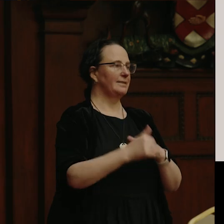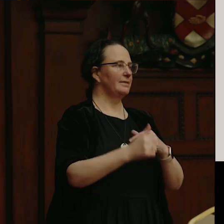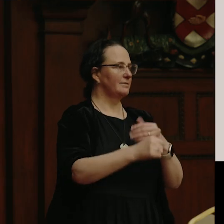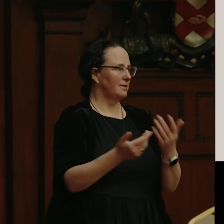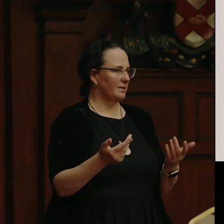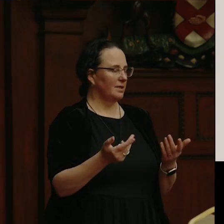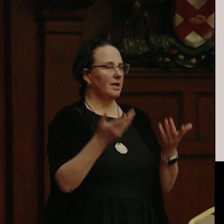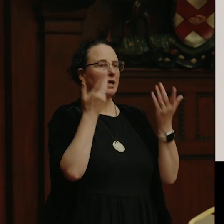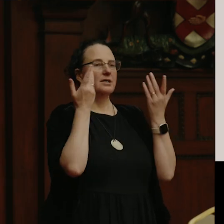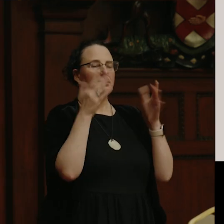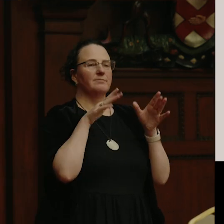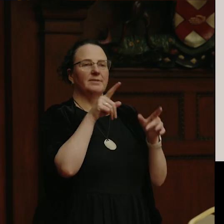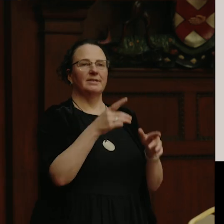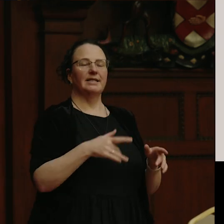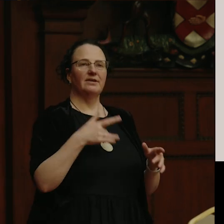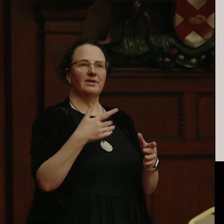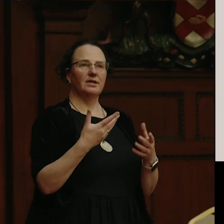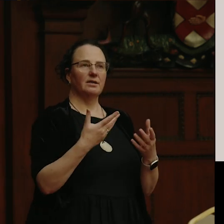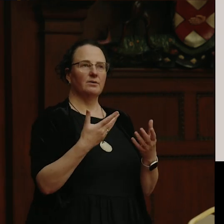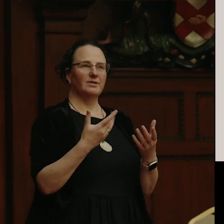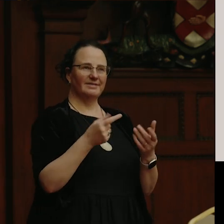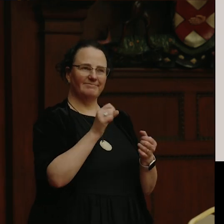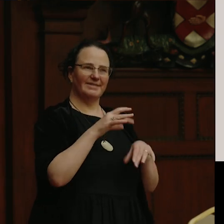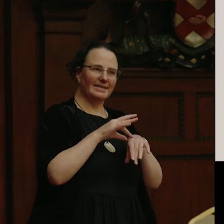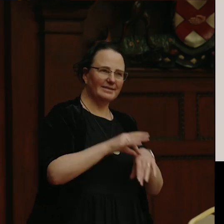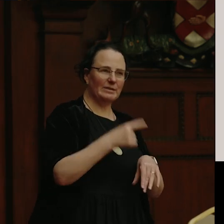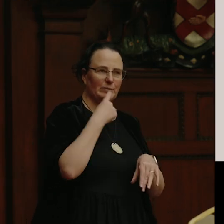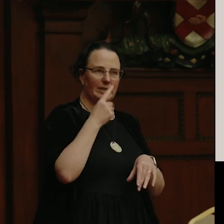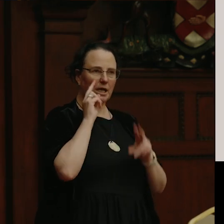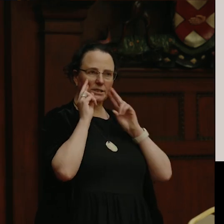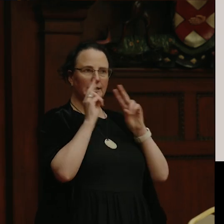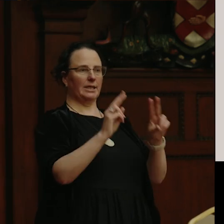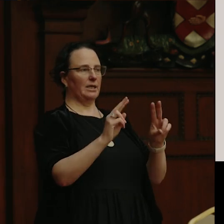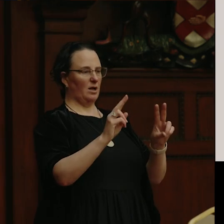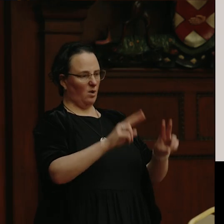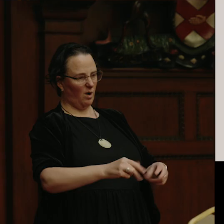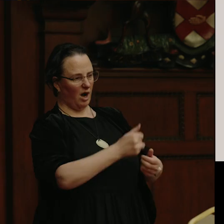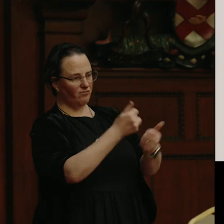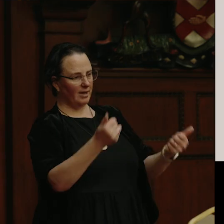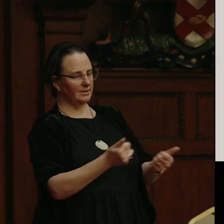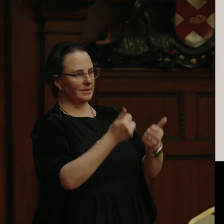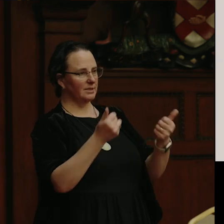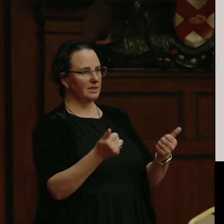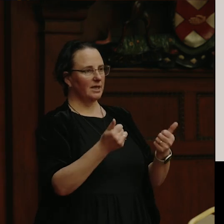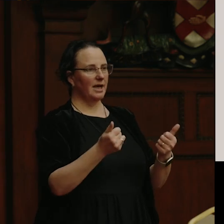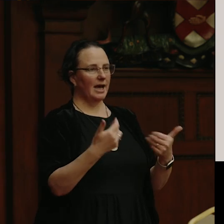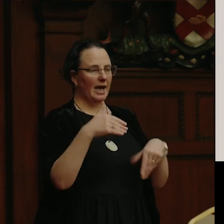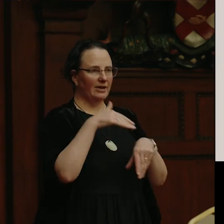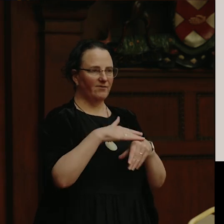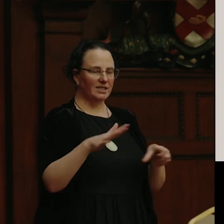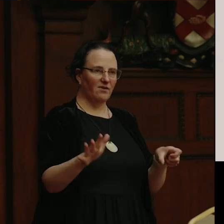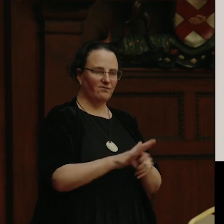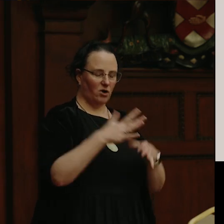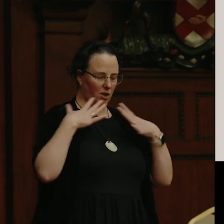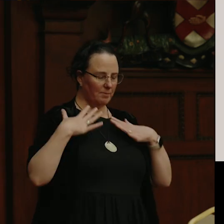It illustrates aspects of living with invisible illness and the impact of managing a systemic and whole body condition.